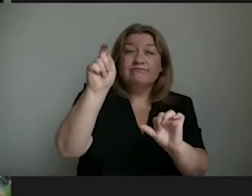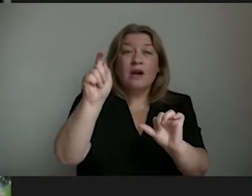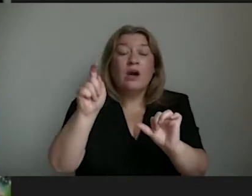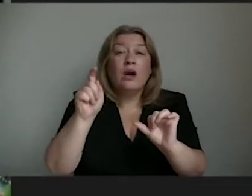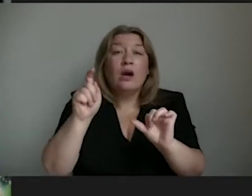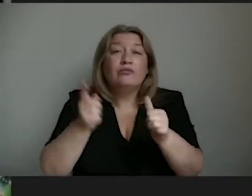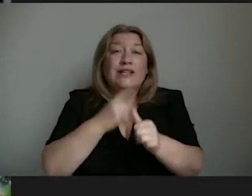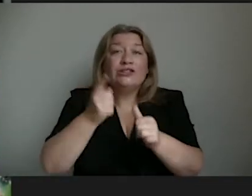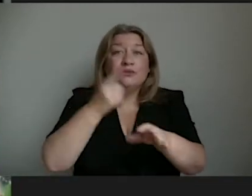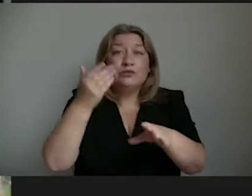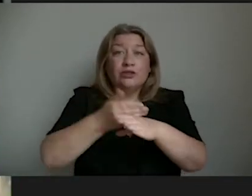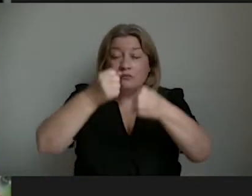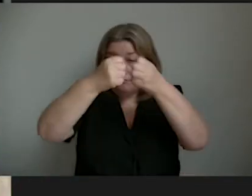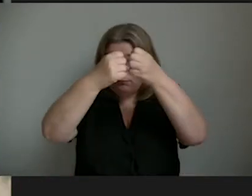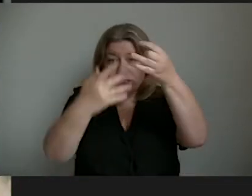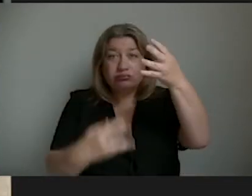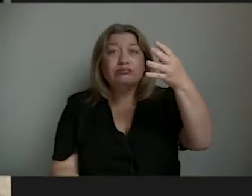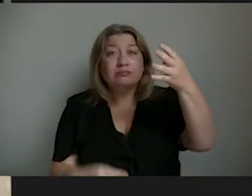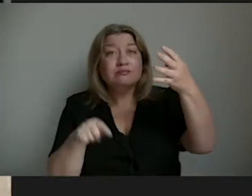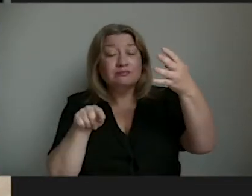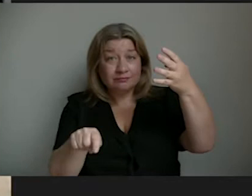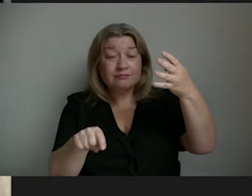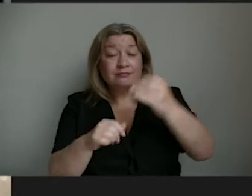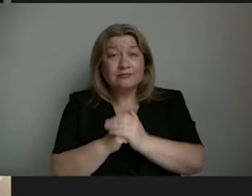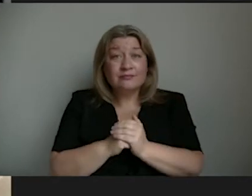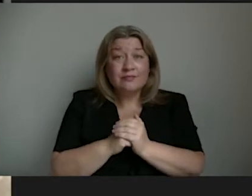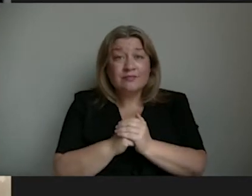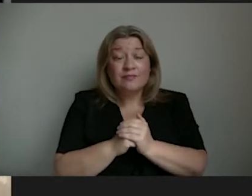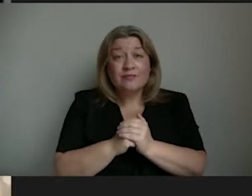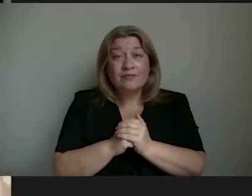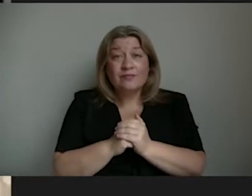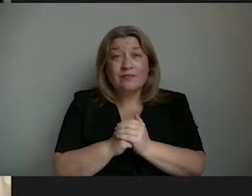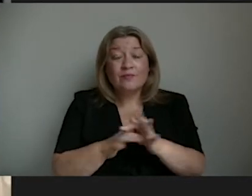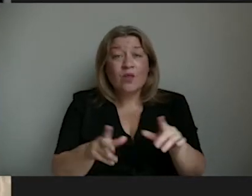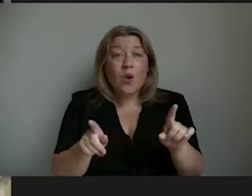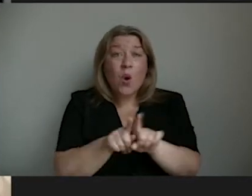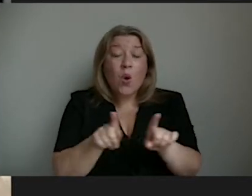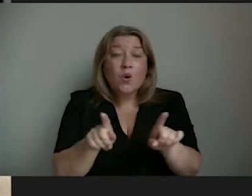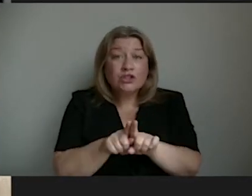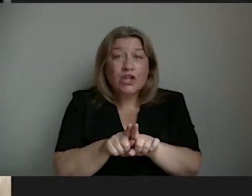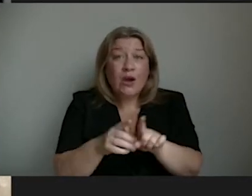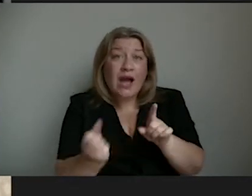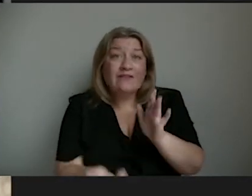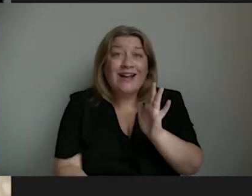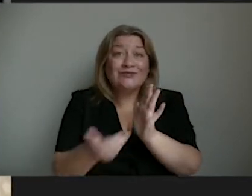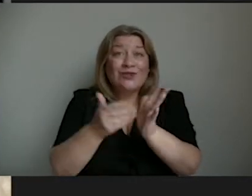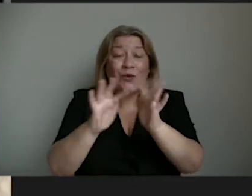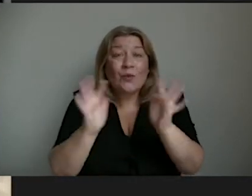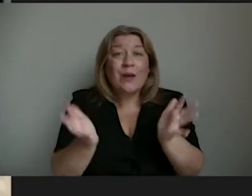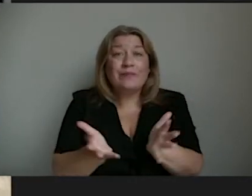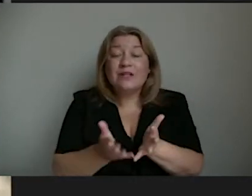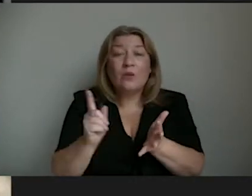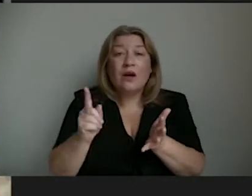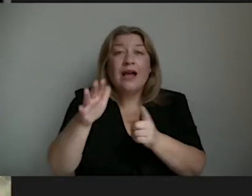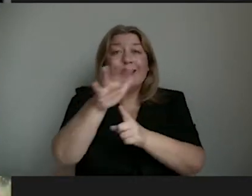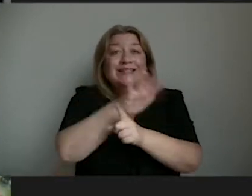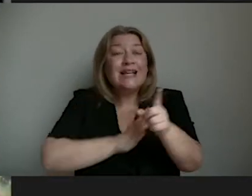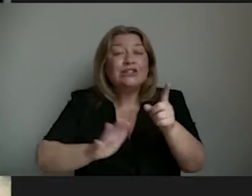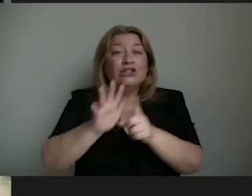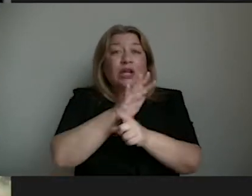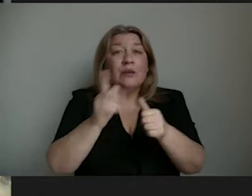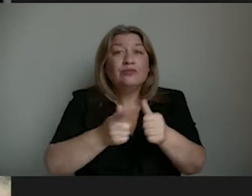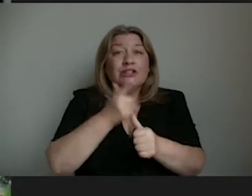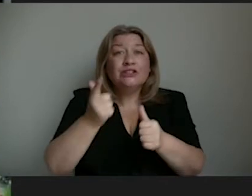jobs, you will see a full list of all of our current vacancies. But they are also advertised on the National